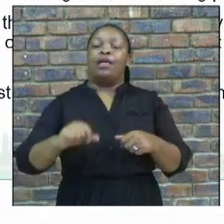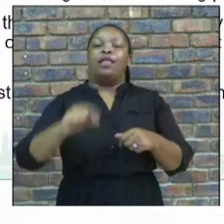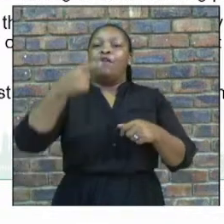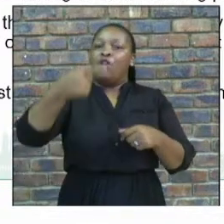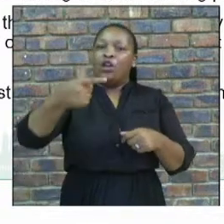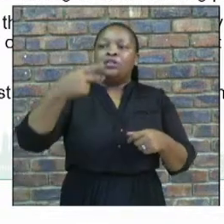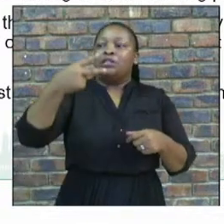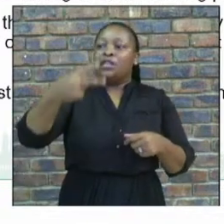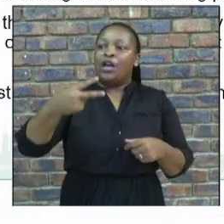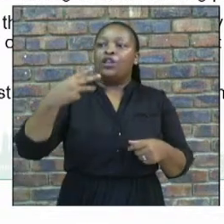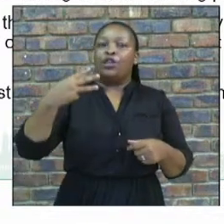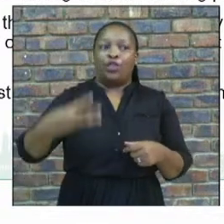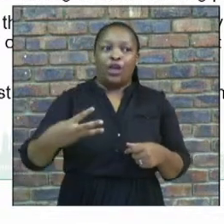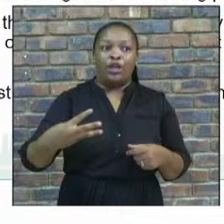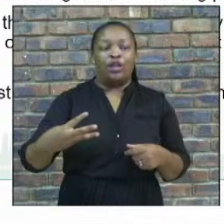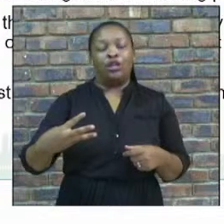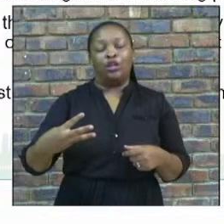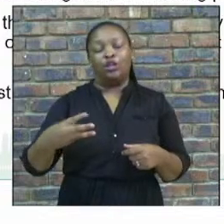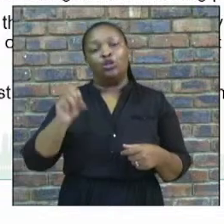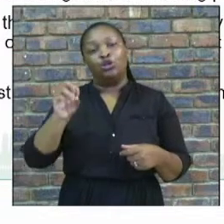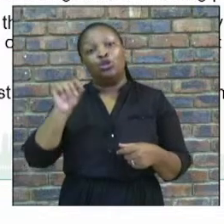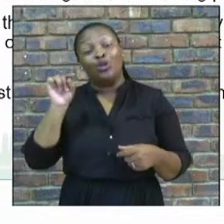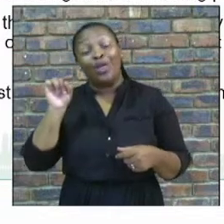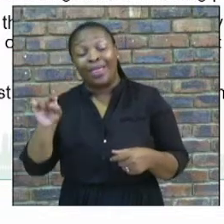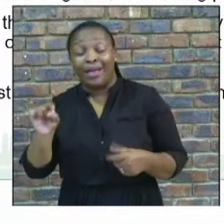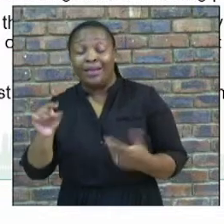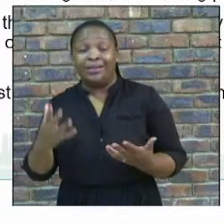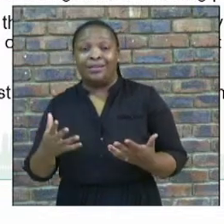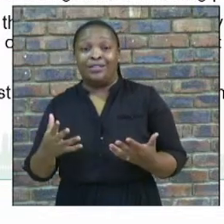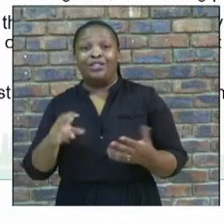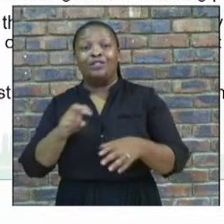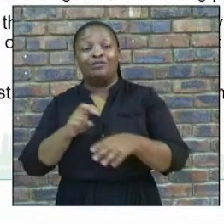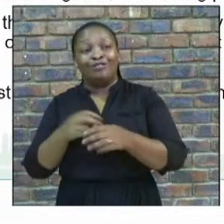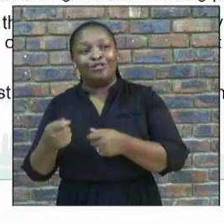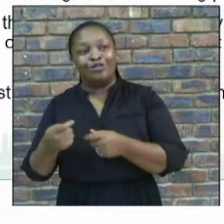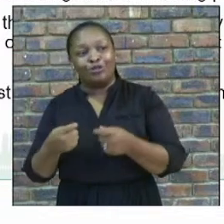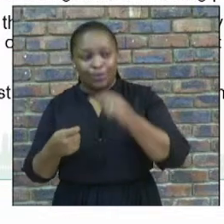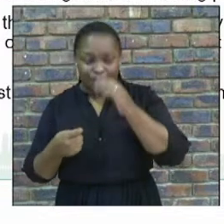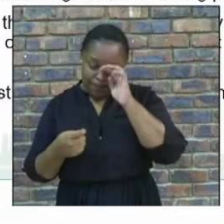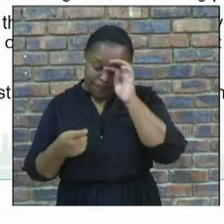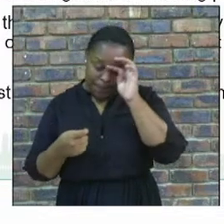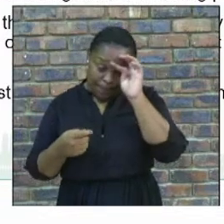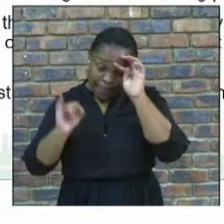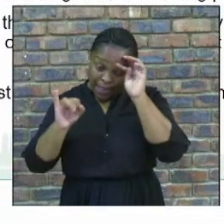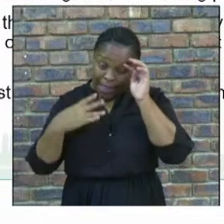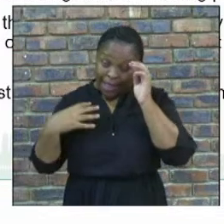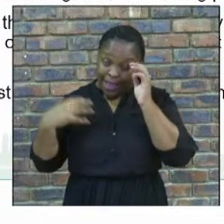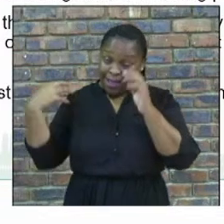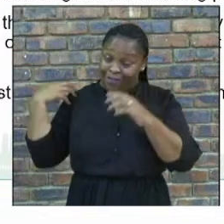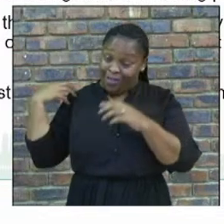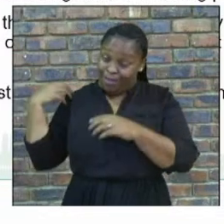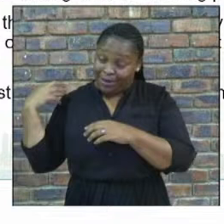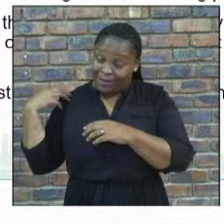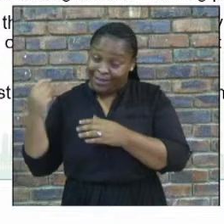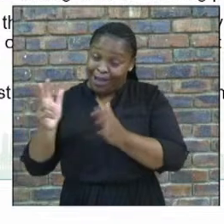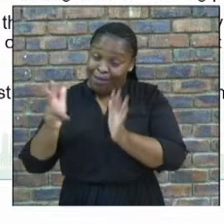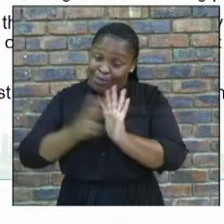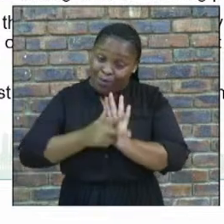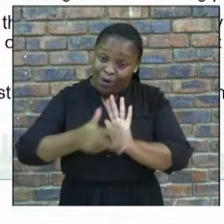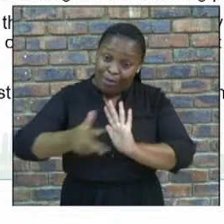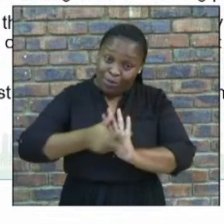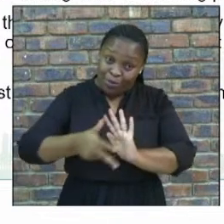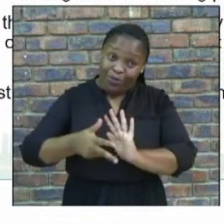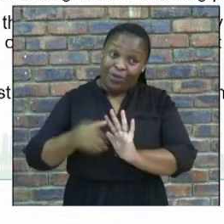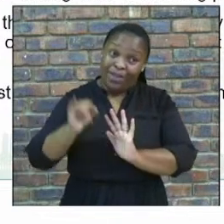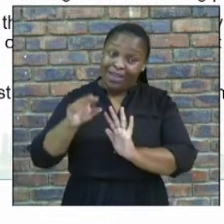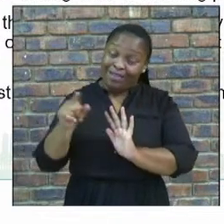fourth term of exploration phase on approval by the agency. So in terms